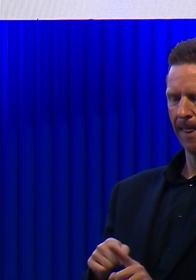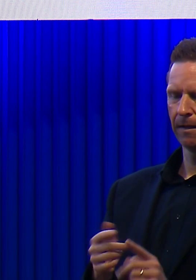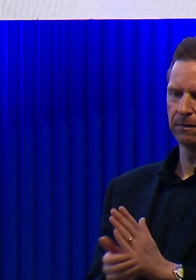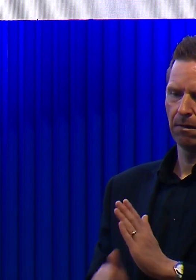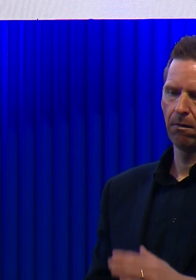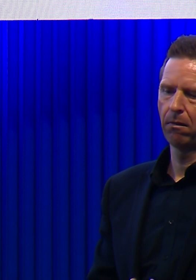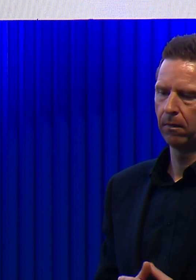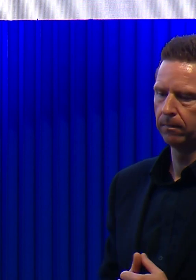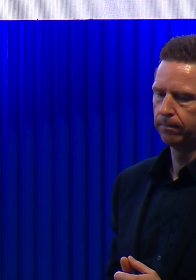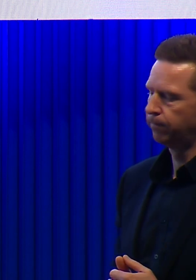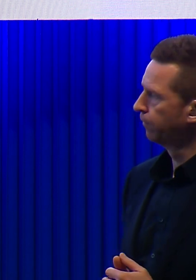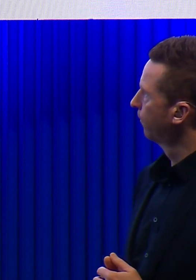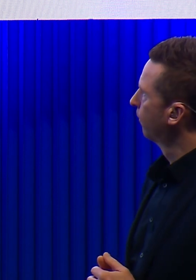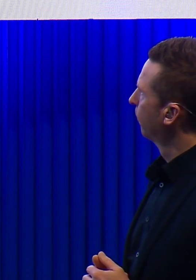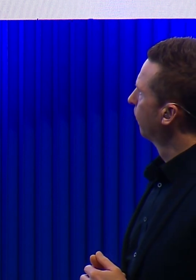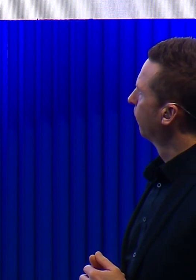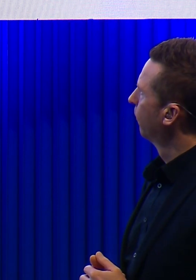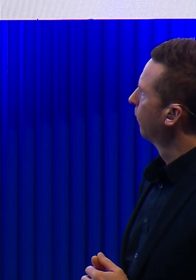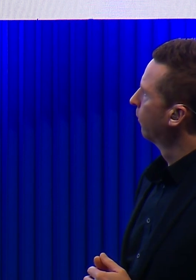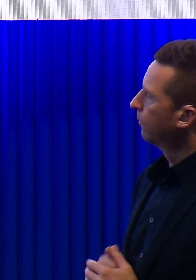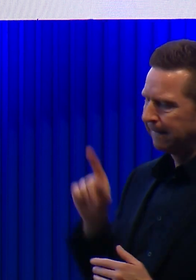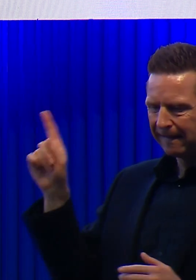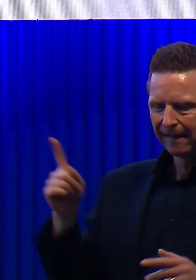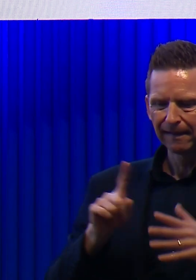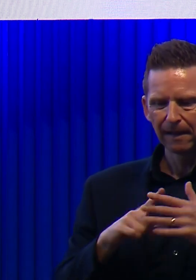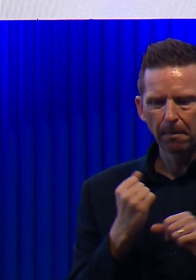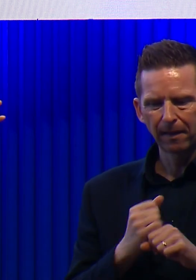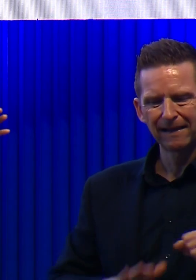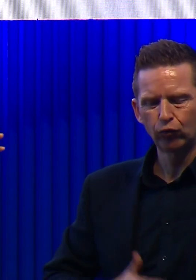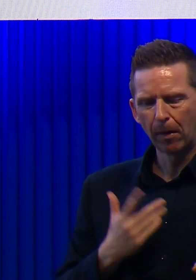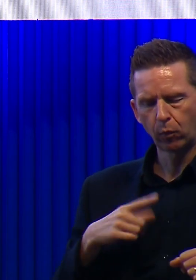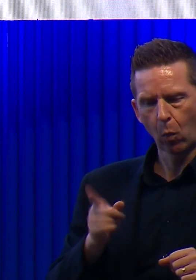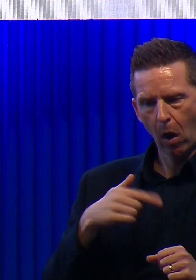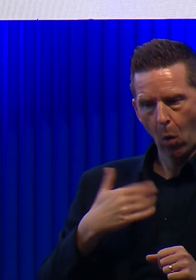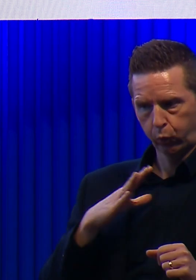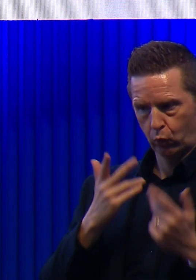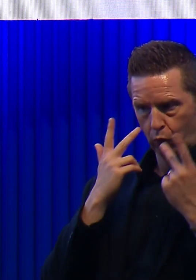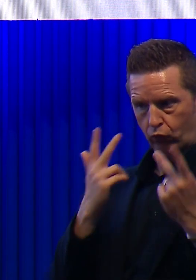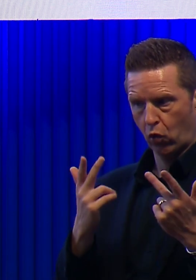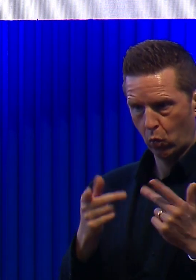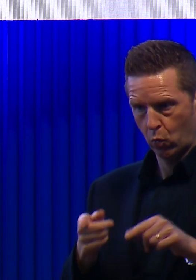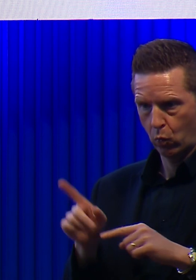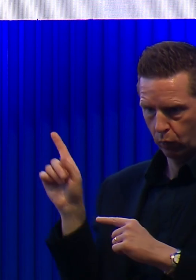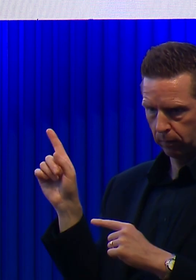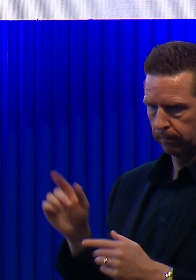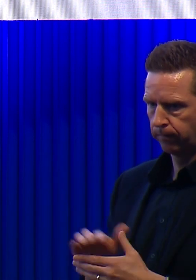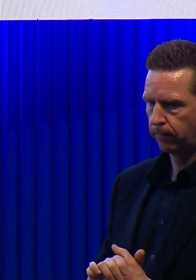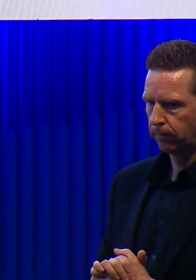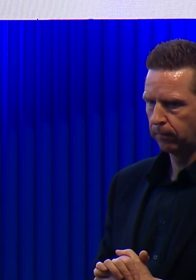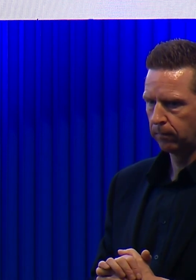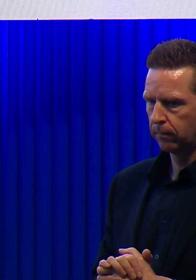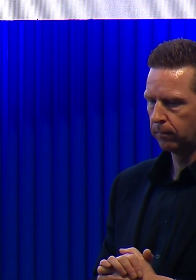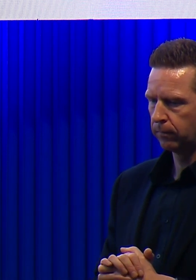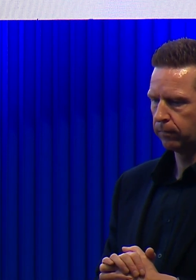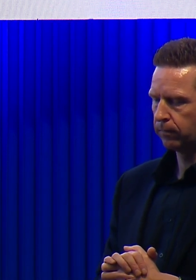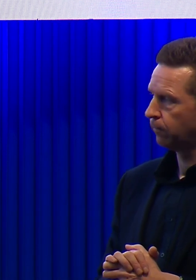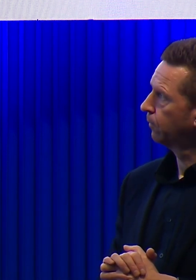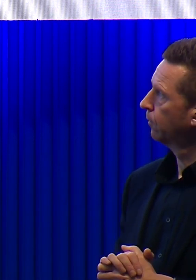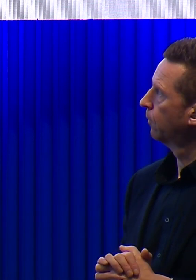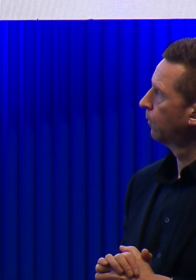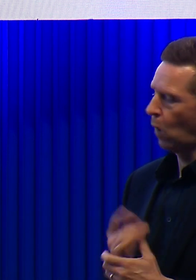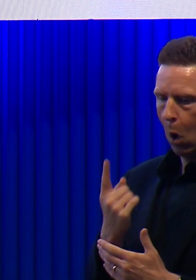Now, with all of that, I hope you can see no one here is going to get stuck in their careers